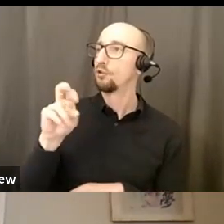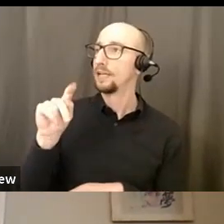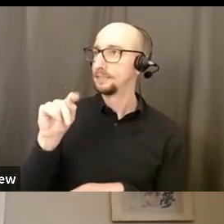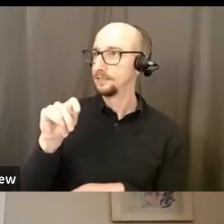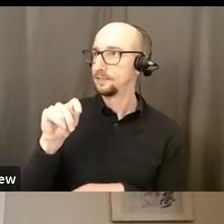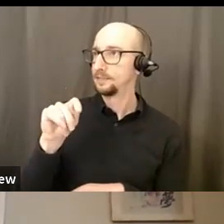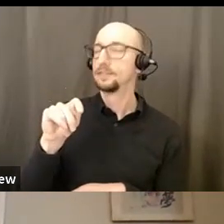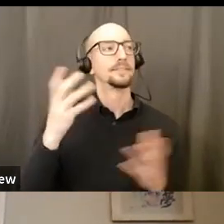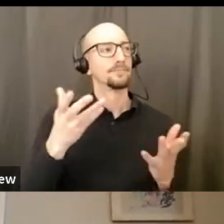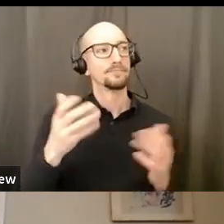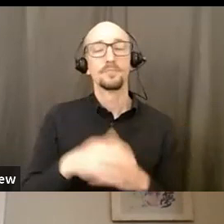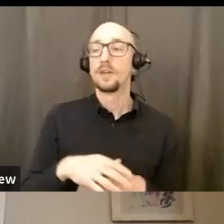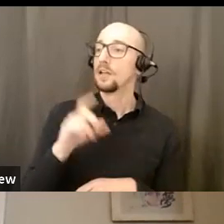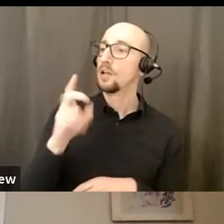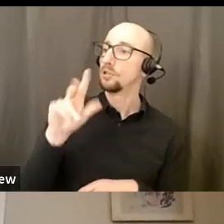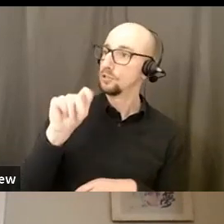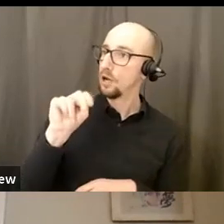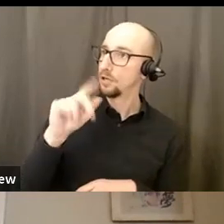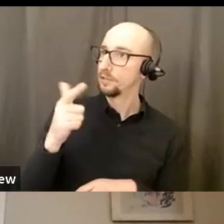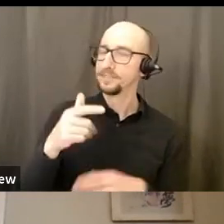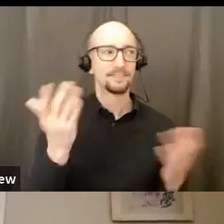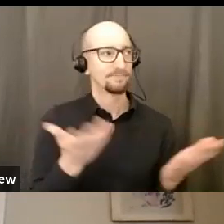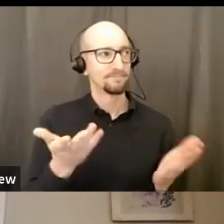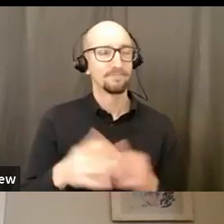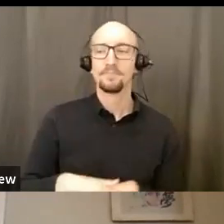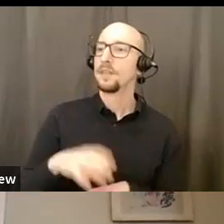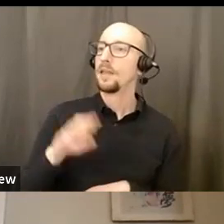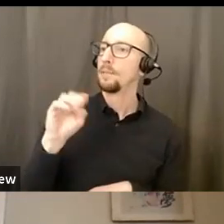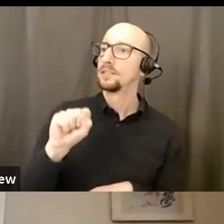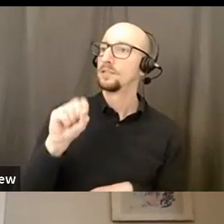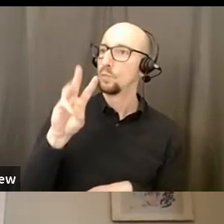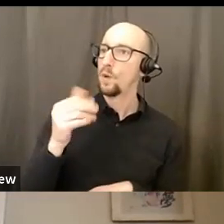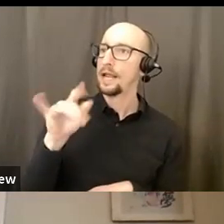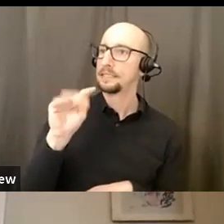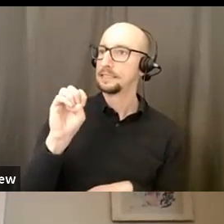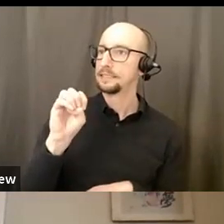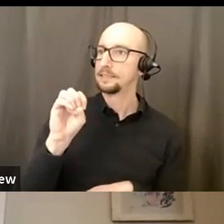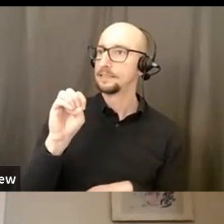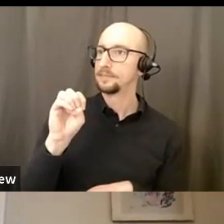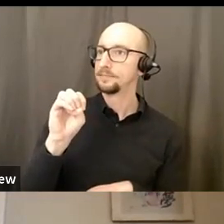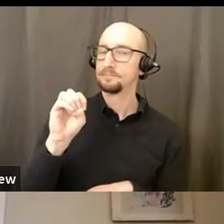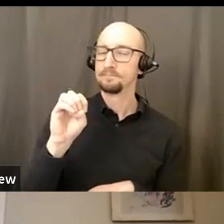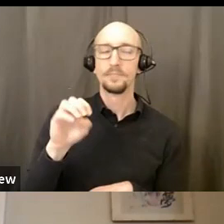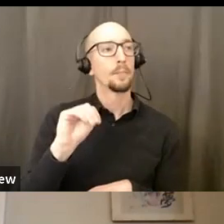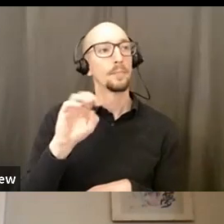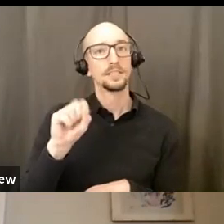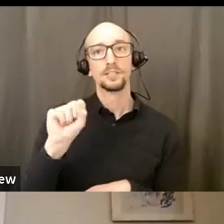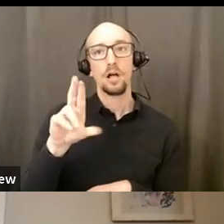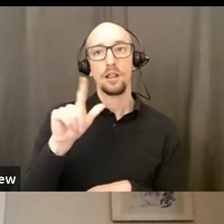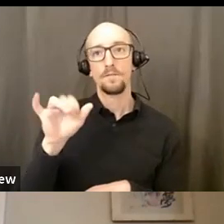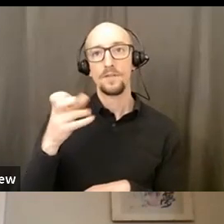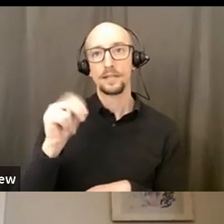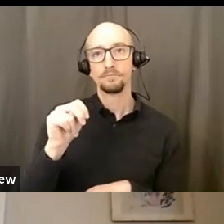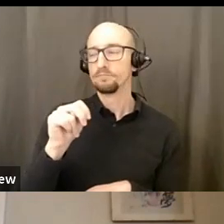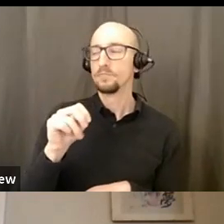Present. Dr. Tang, Present. Ms. Wade, Ms. Sullivan, and